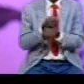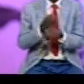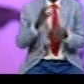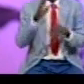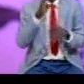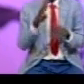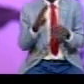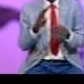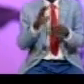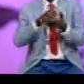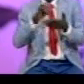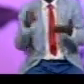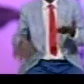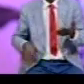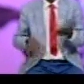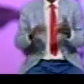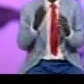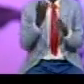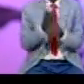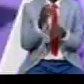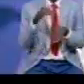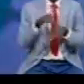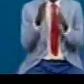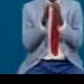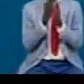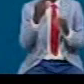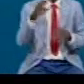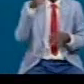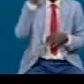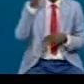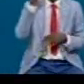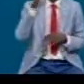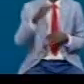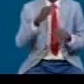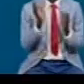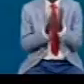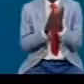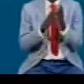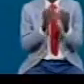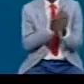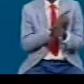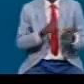Pastor W.F. Kumuyi. Praise the Lord.